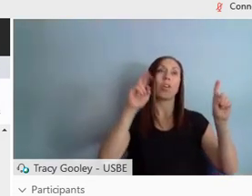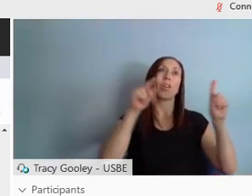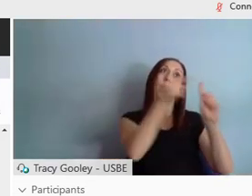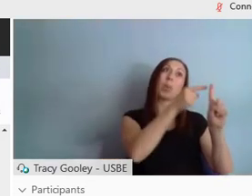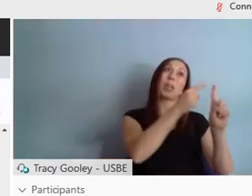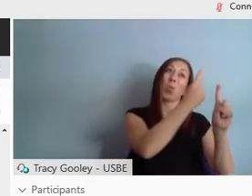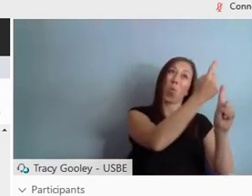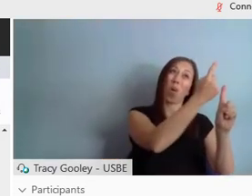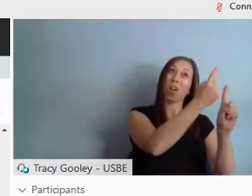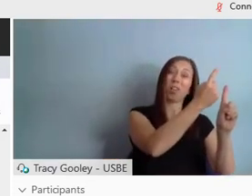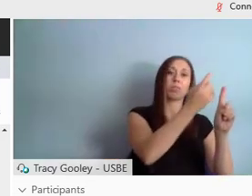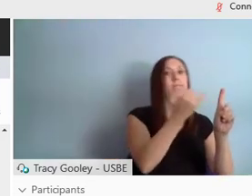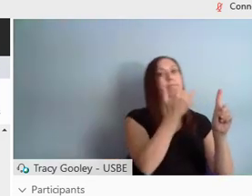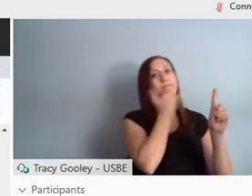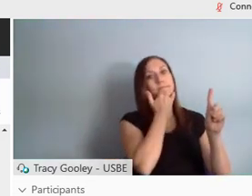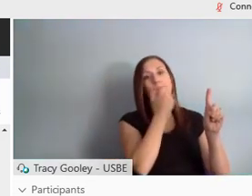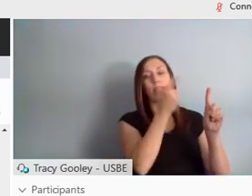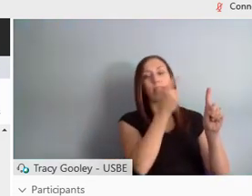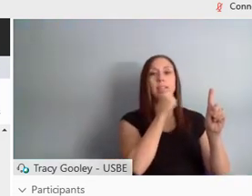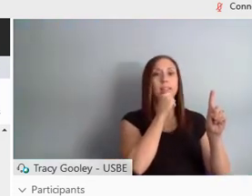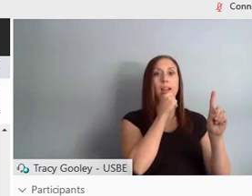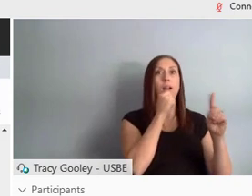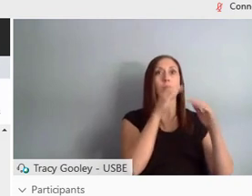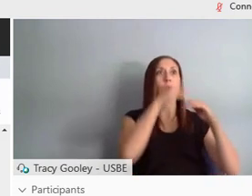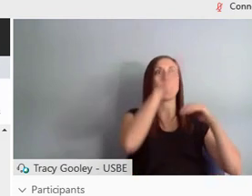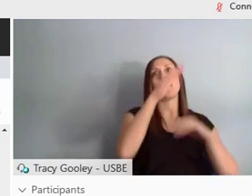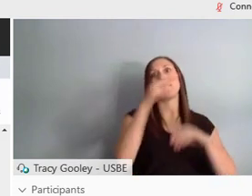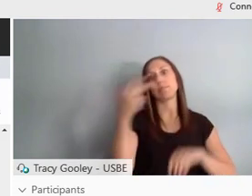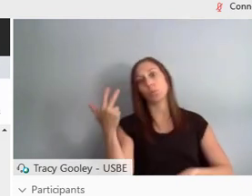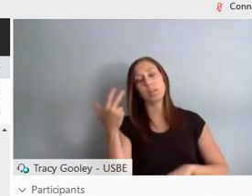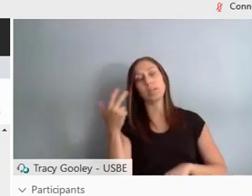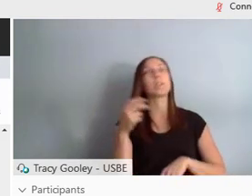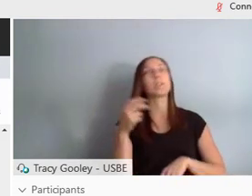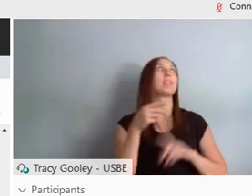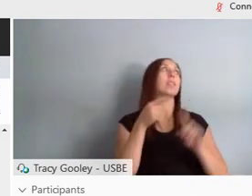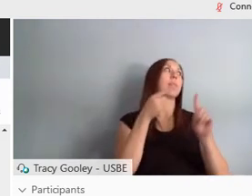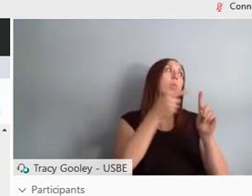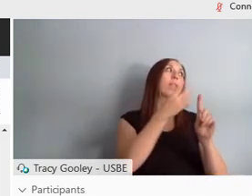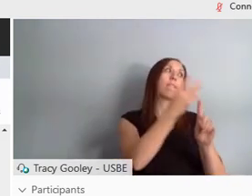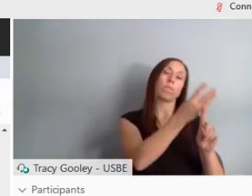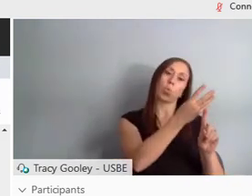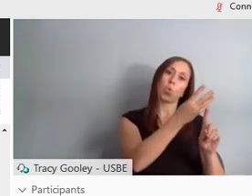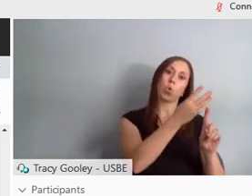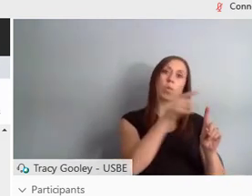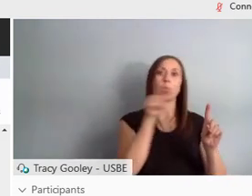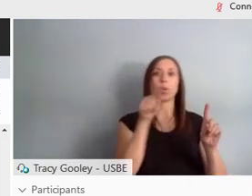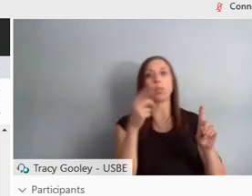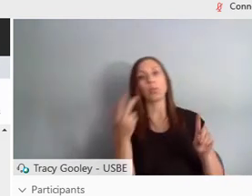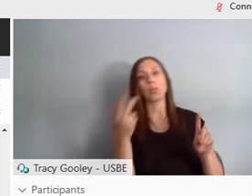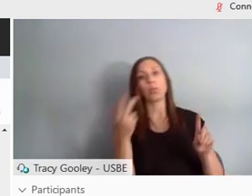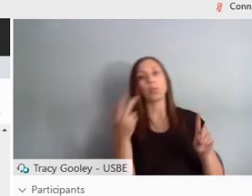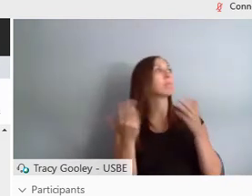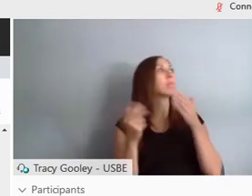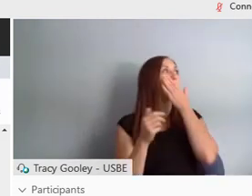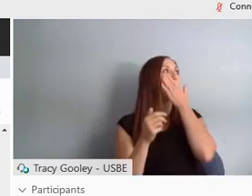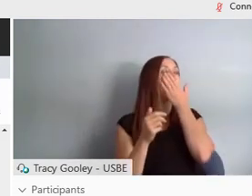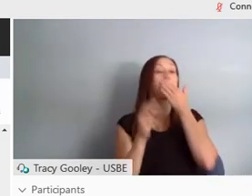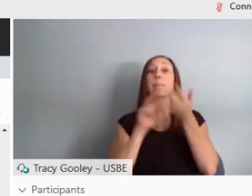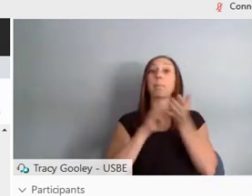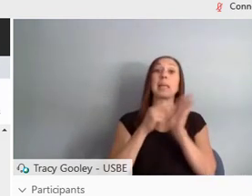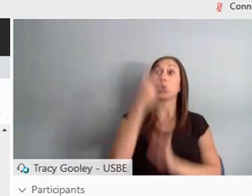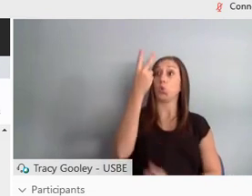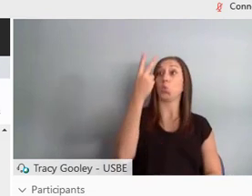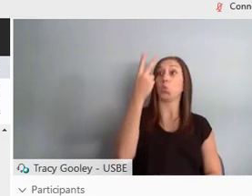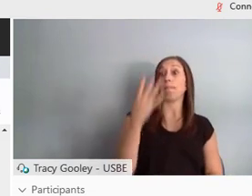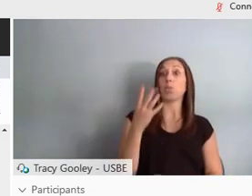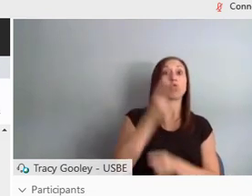1. That one does not have more. They pointed to 4, and then they pointed to 3. So they would have gotten 2